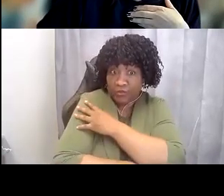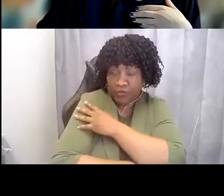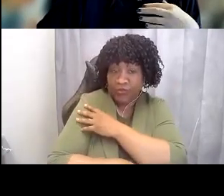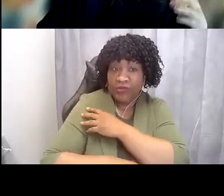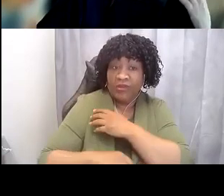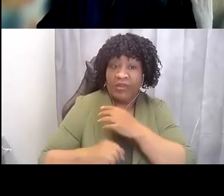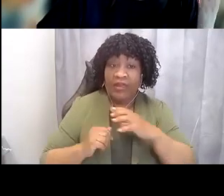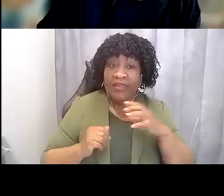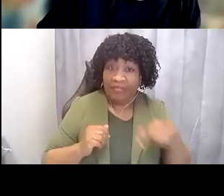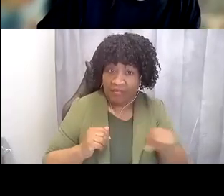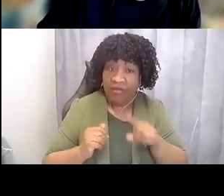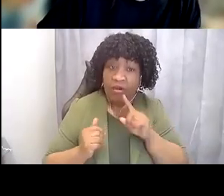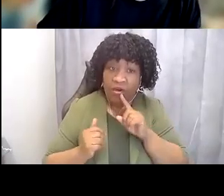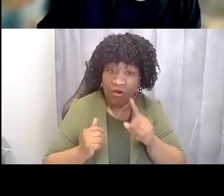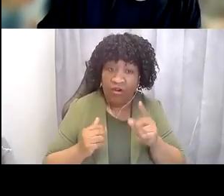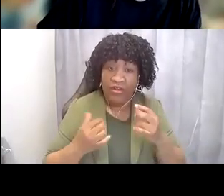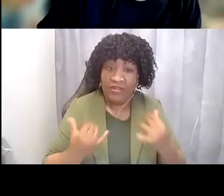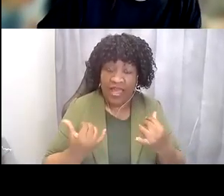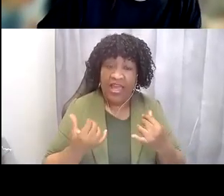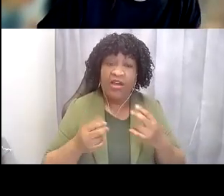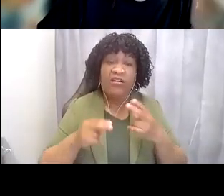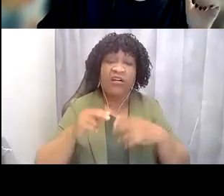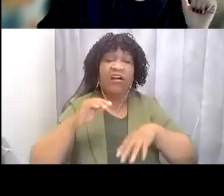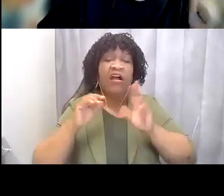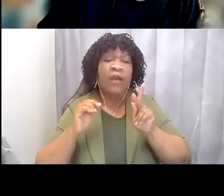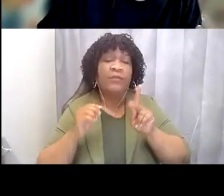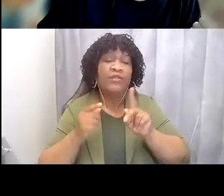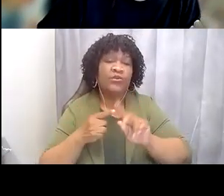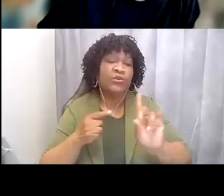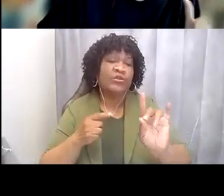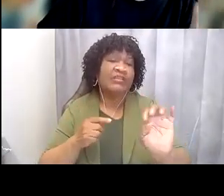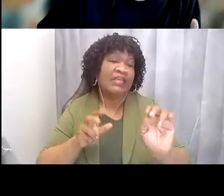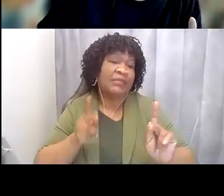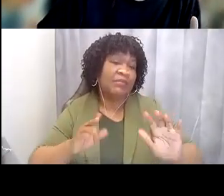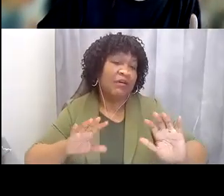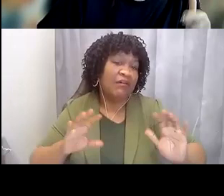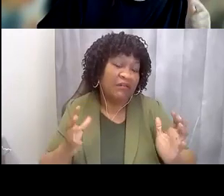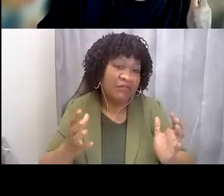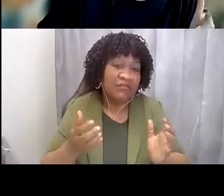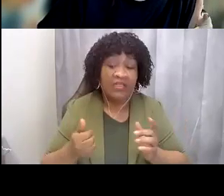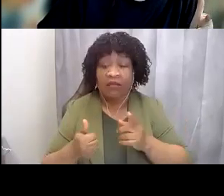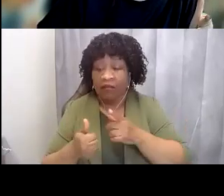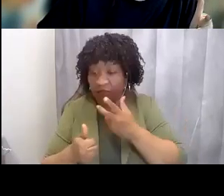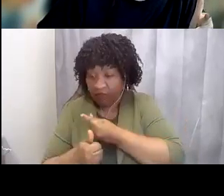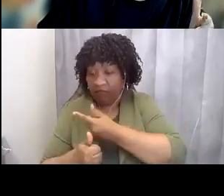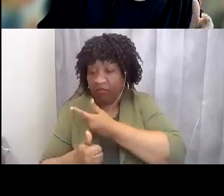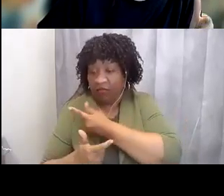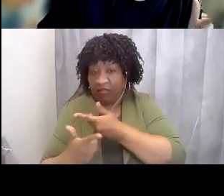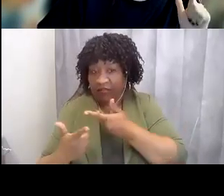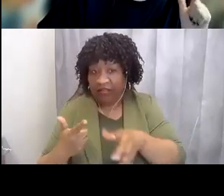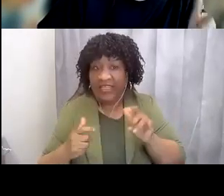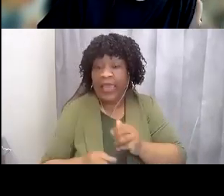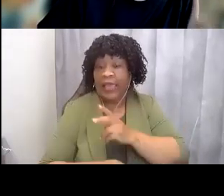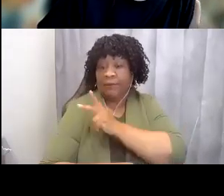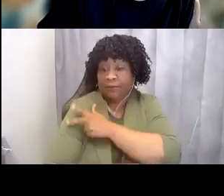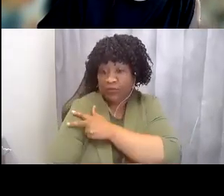and are what we are now calling up to date. So they've done their initial series and they're eligible to be boosted